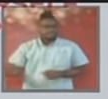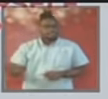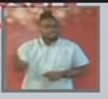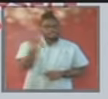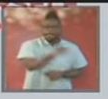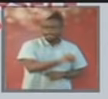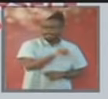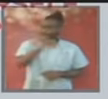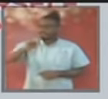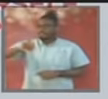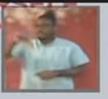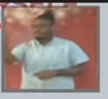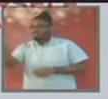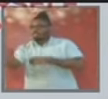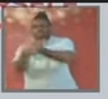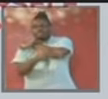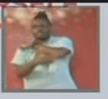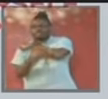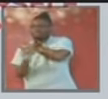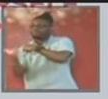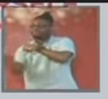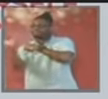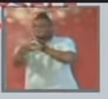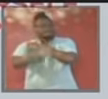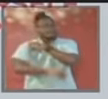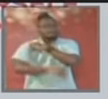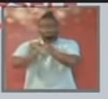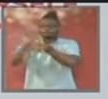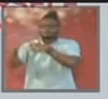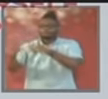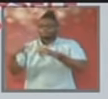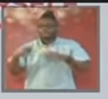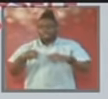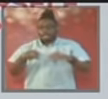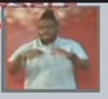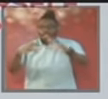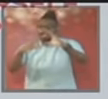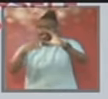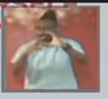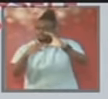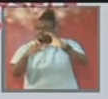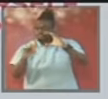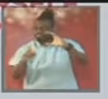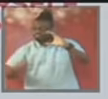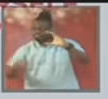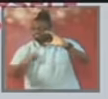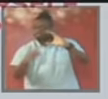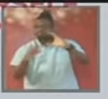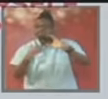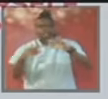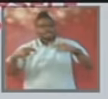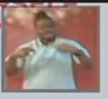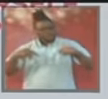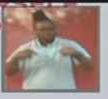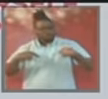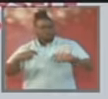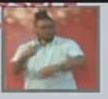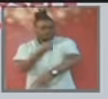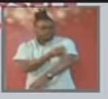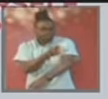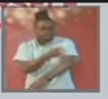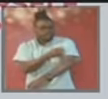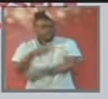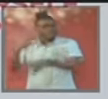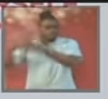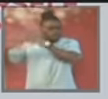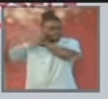Paho region, including CARICOM, has always had a robust mass vaccination program. What we'll